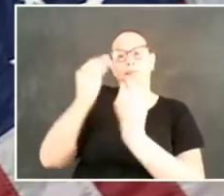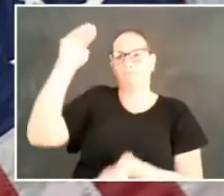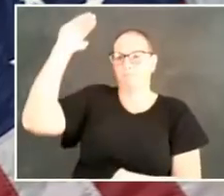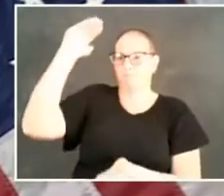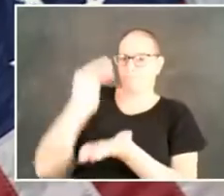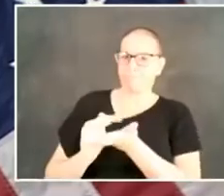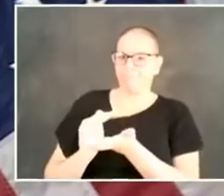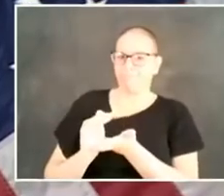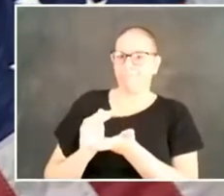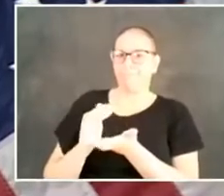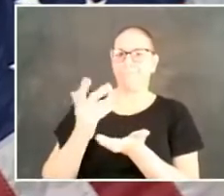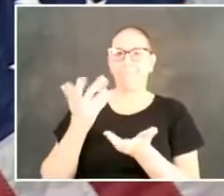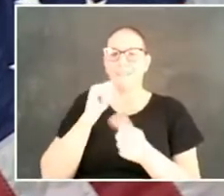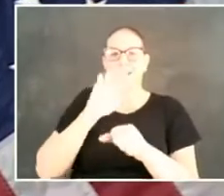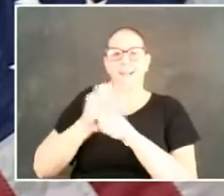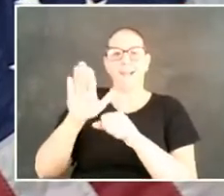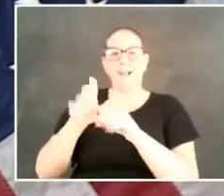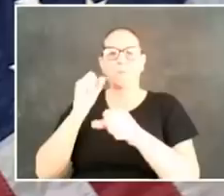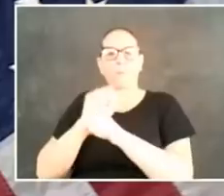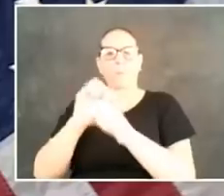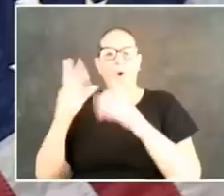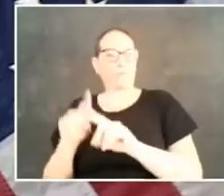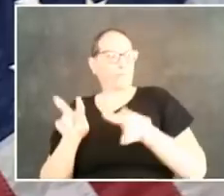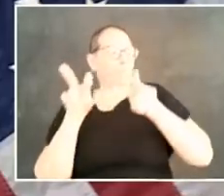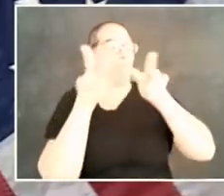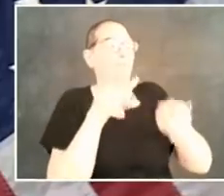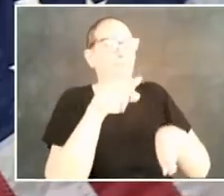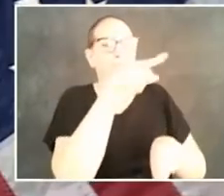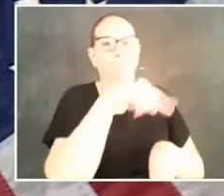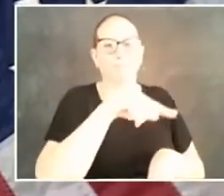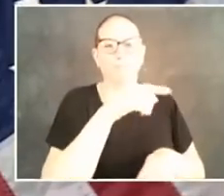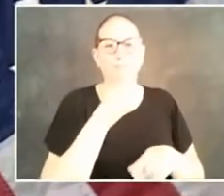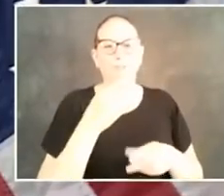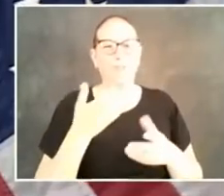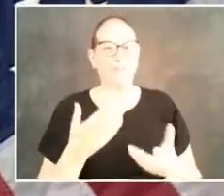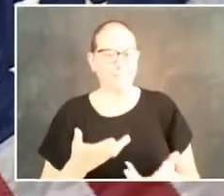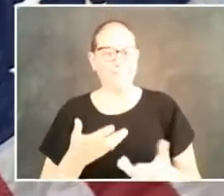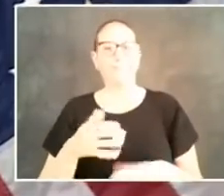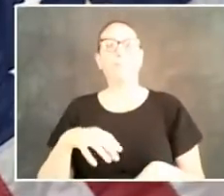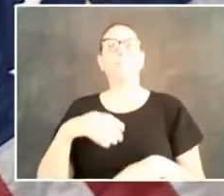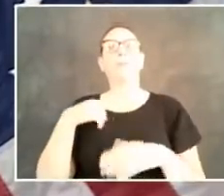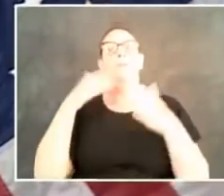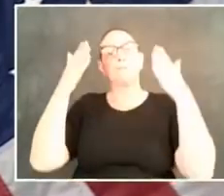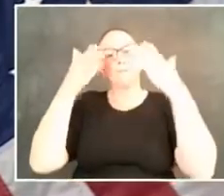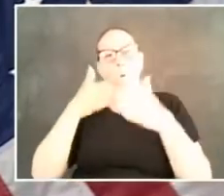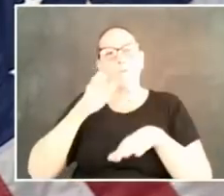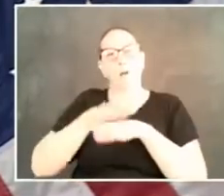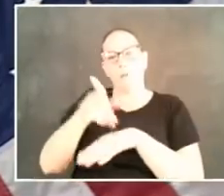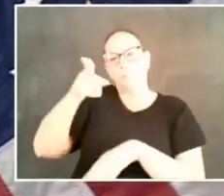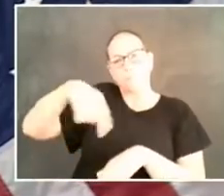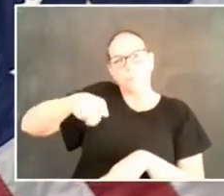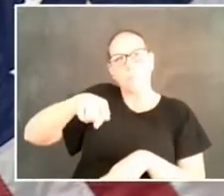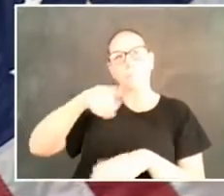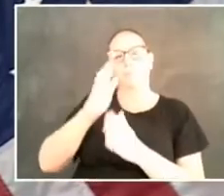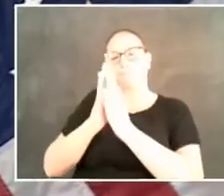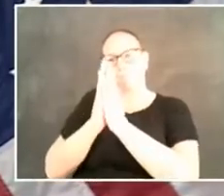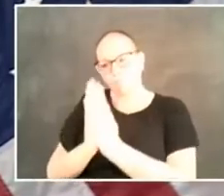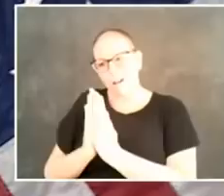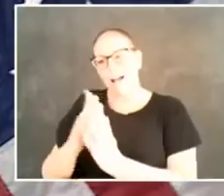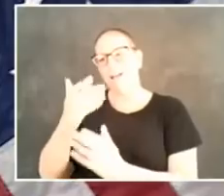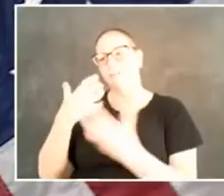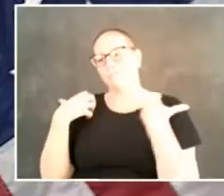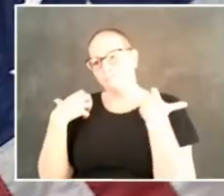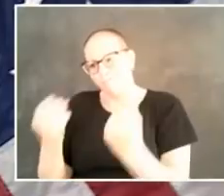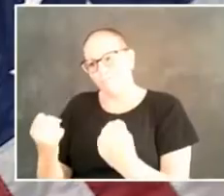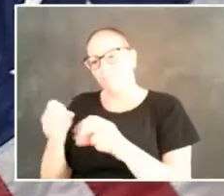for our police officers and all our public employees who were fighting against this disease. But it also meant that a lot of agencies couldn't do